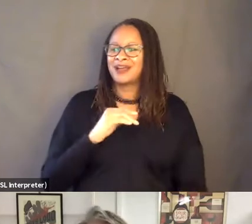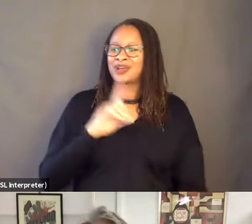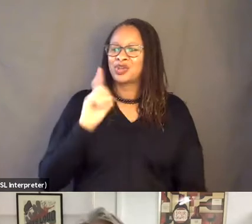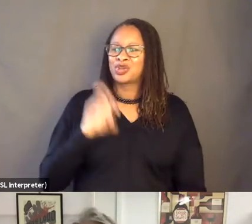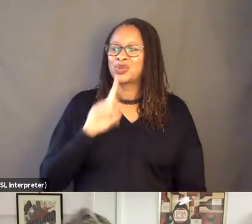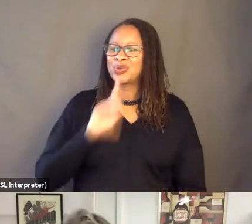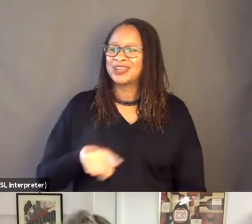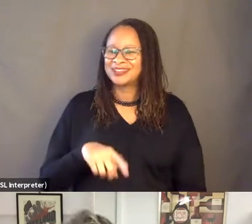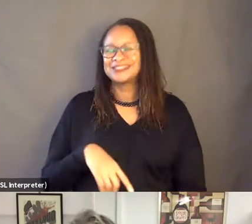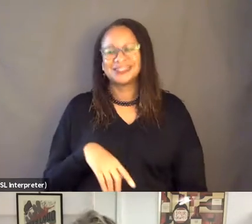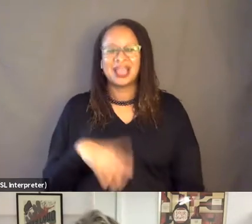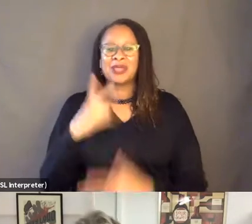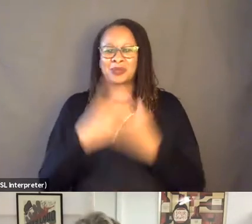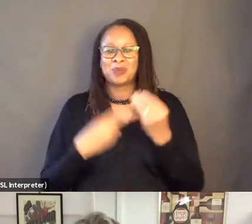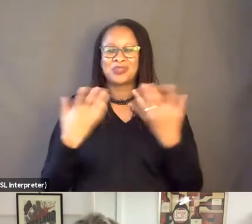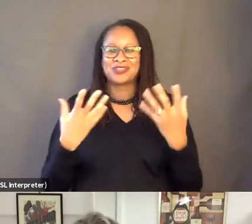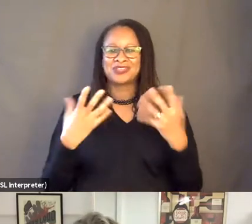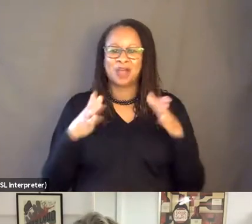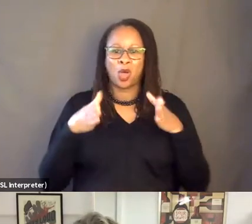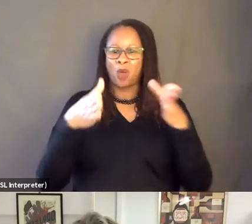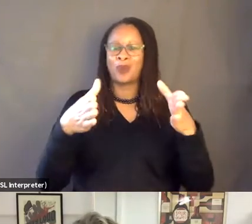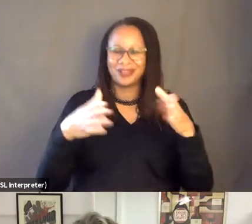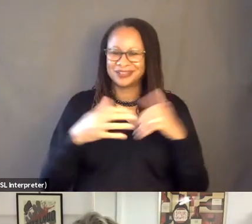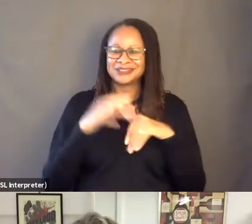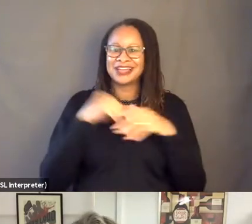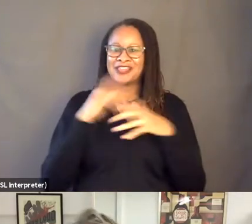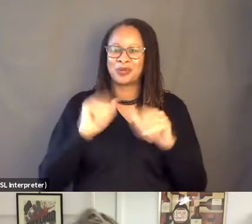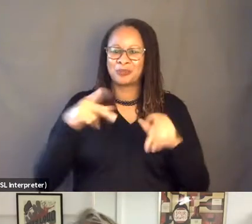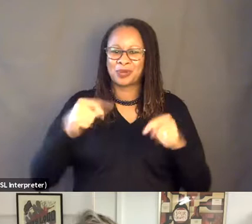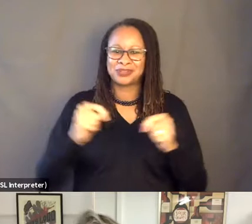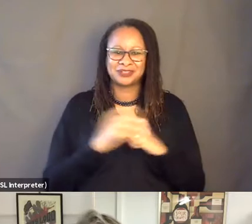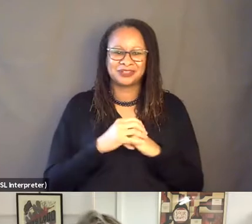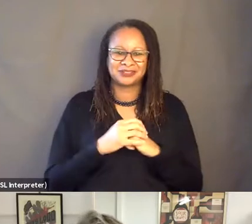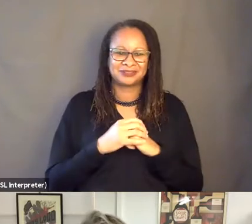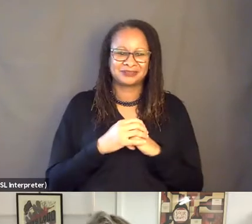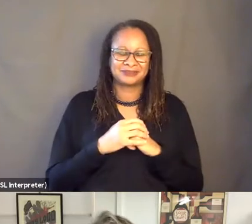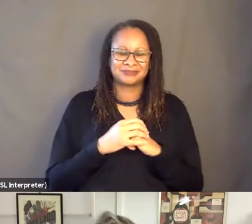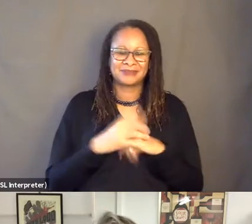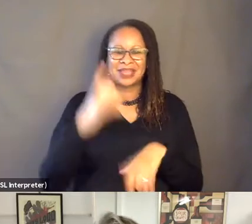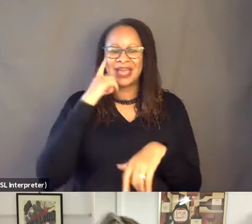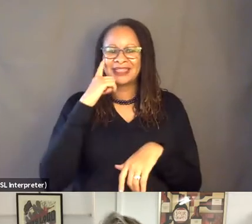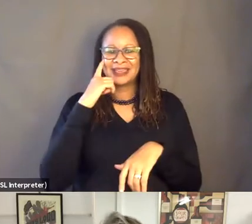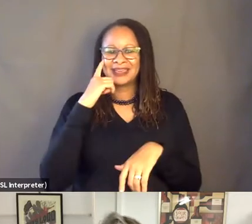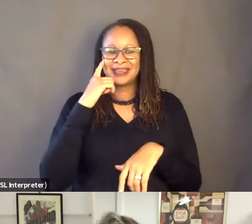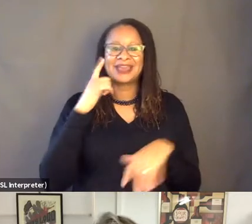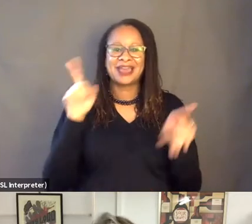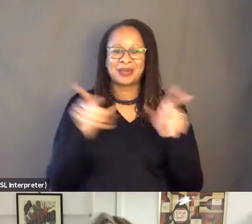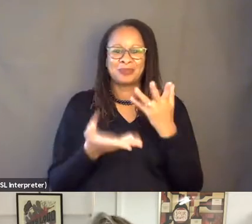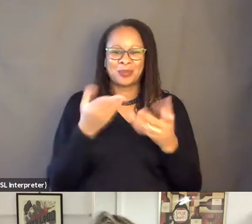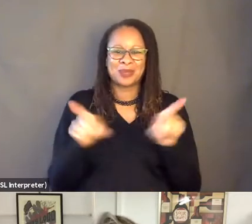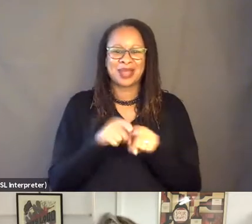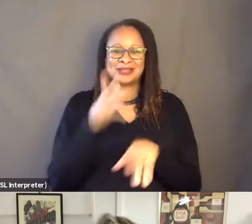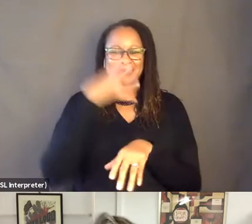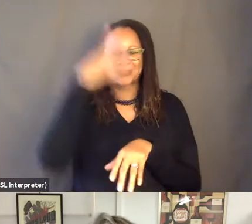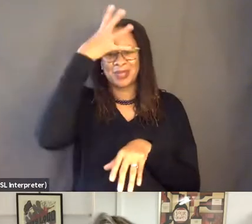own apartment across the corridor. And it's been really lovely to see. I mean, I think probably as a parent, David, that